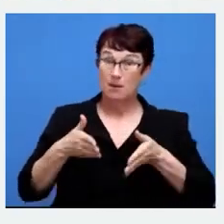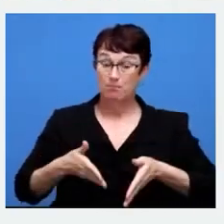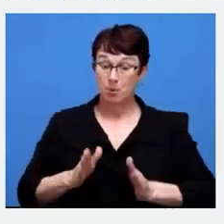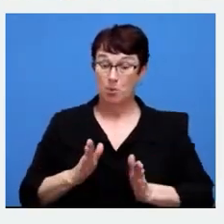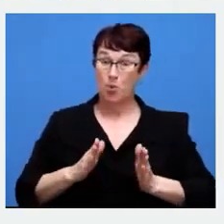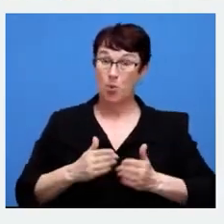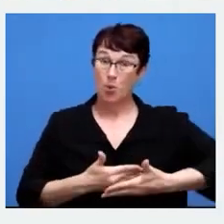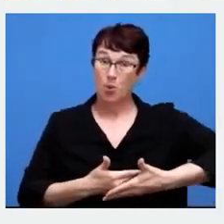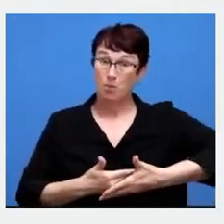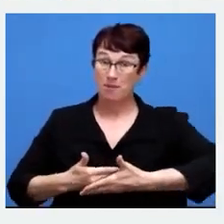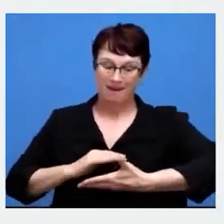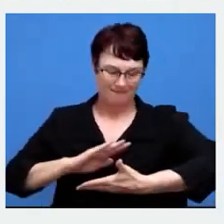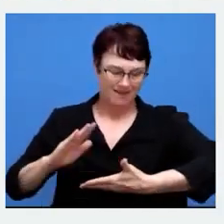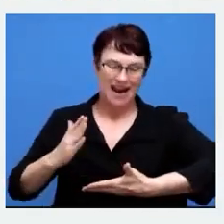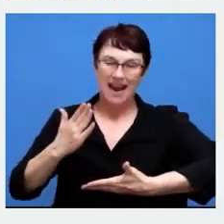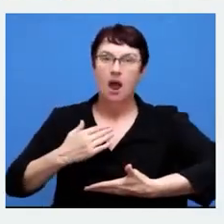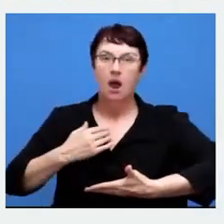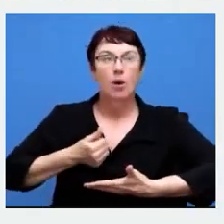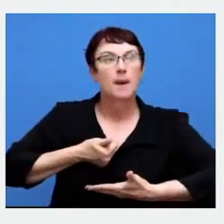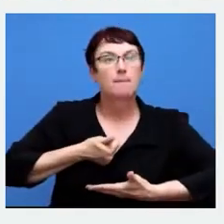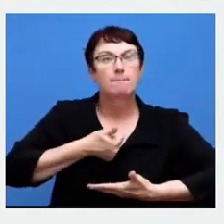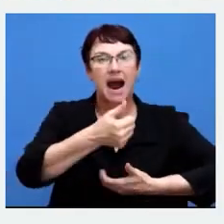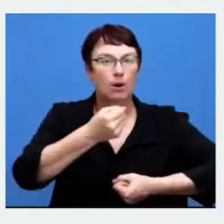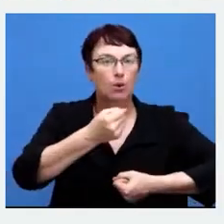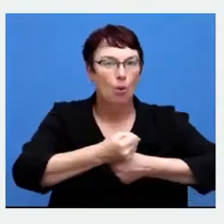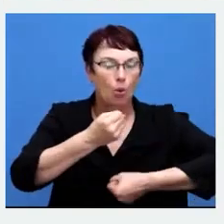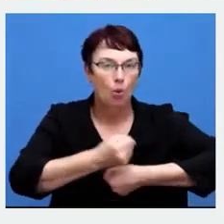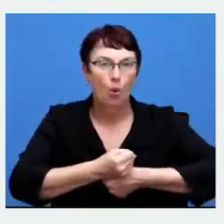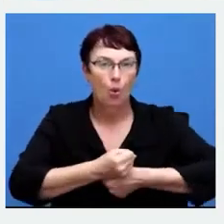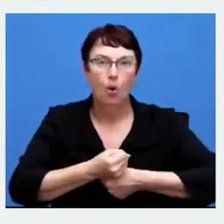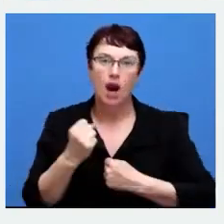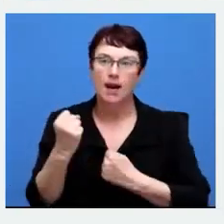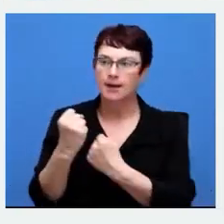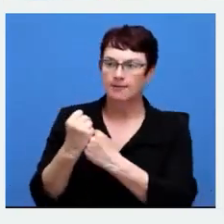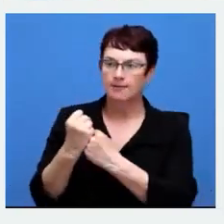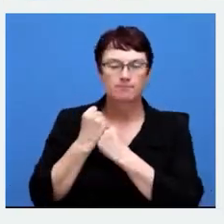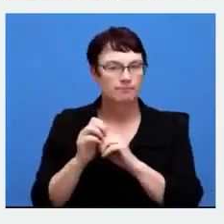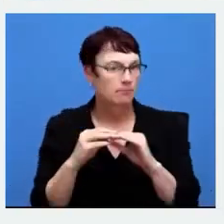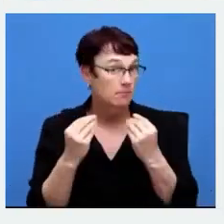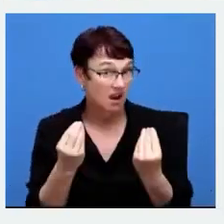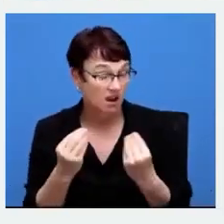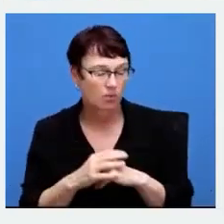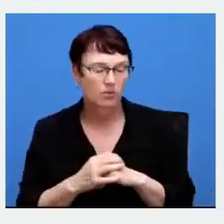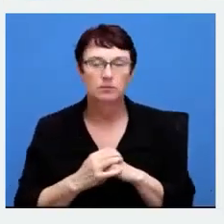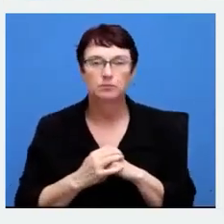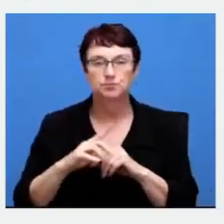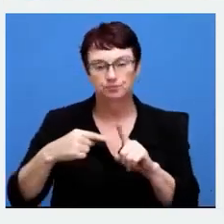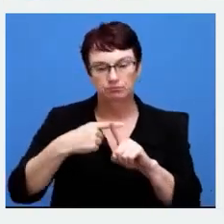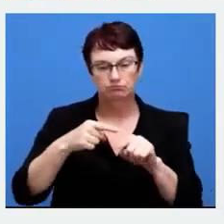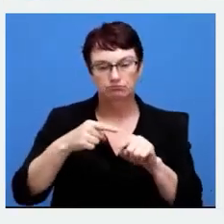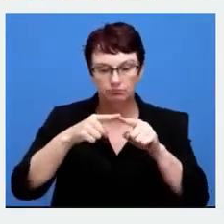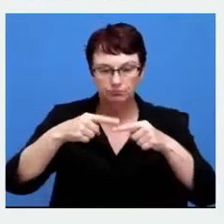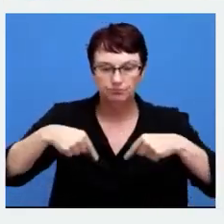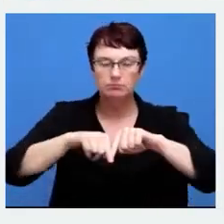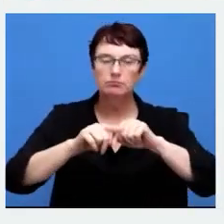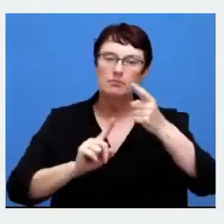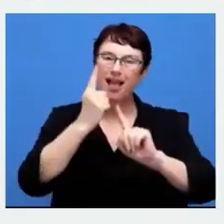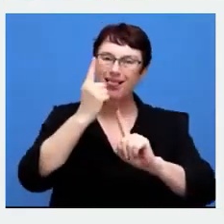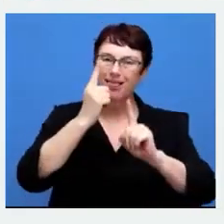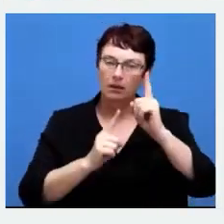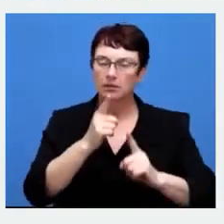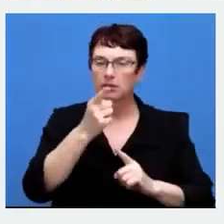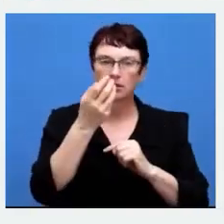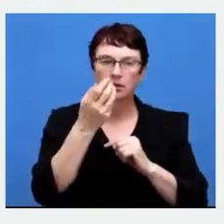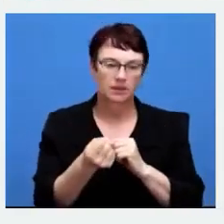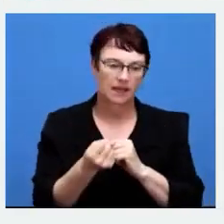Health services mapped in the Atlas in Milan include the so-called consultori. In Italy, these